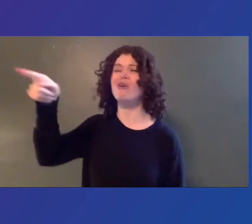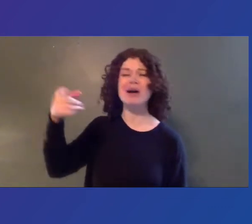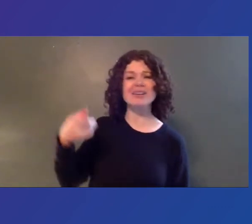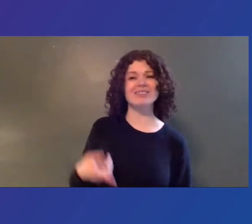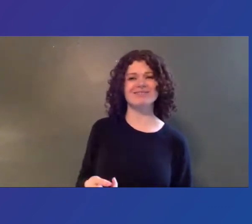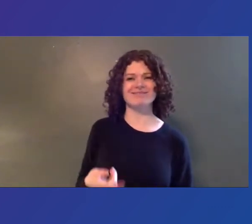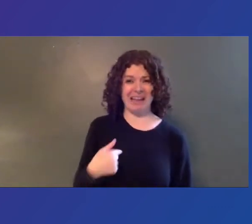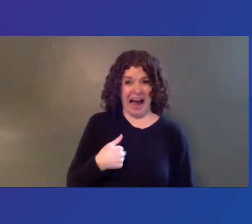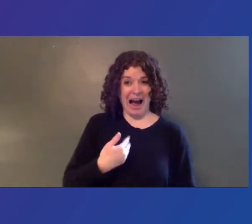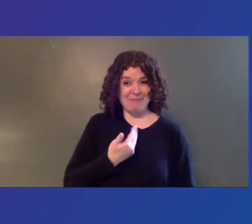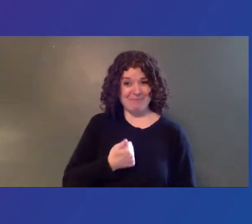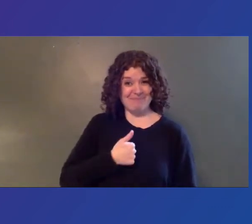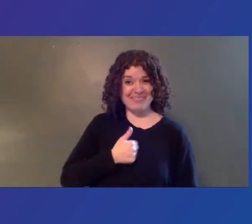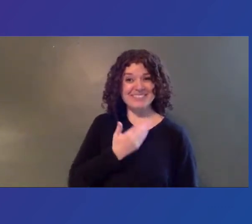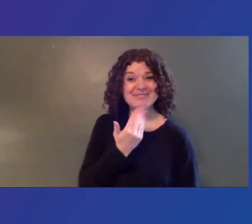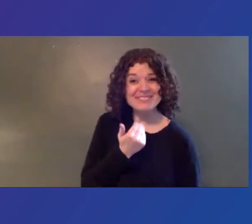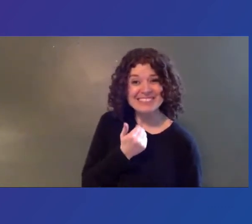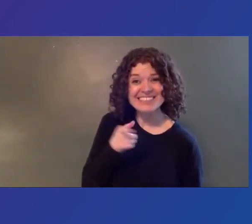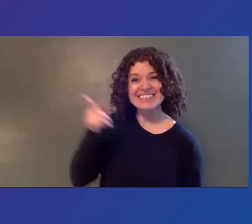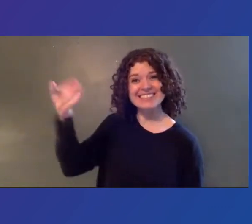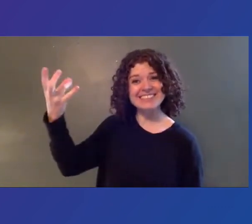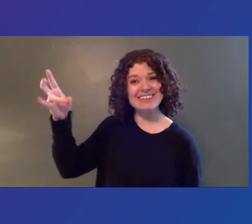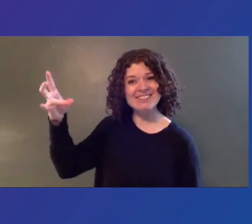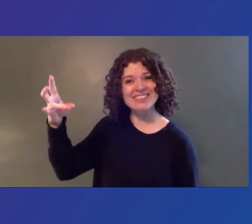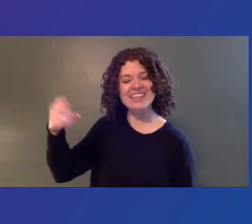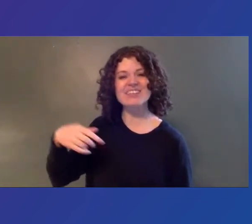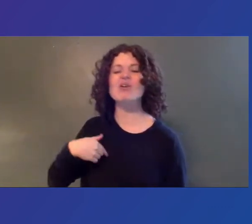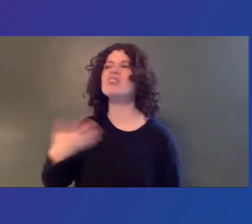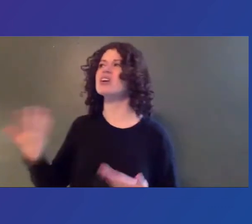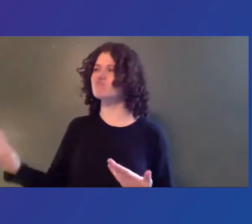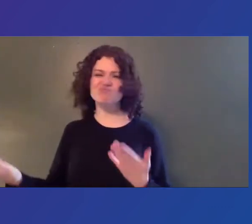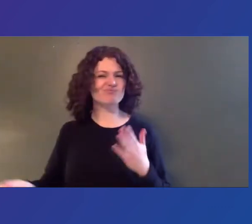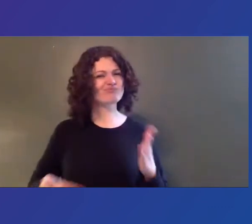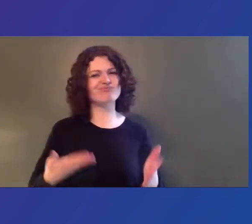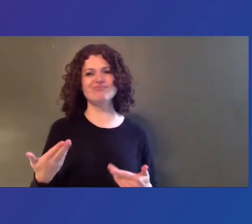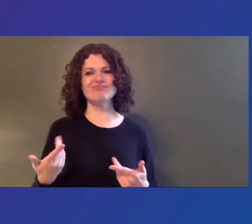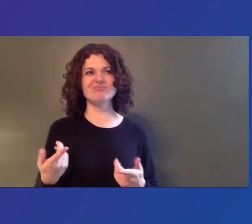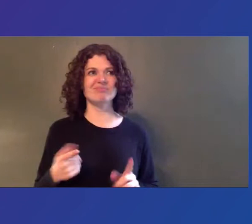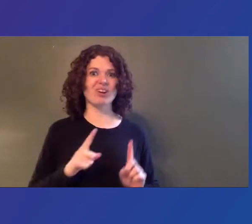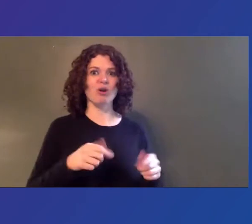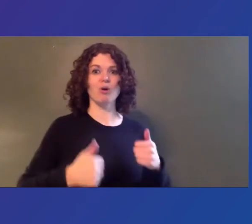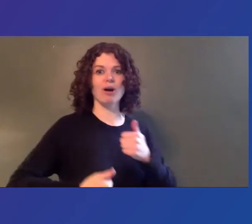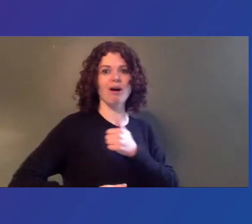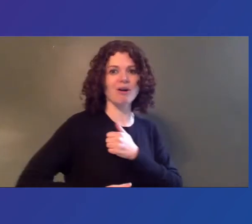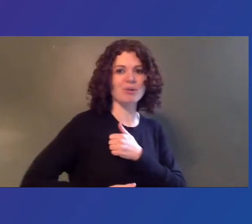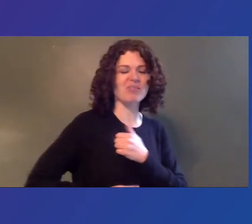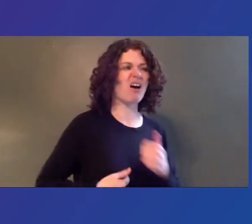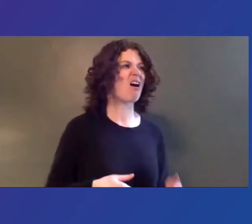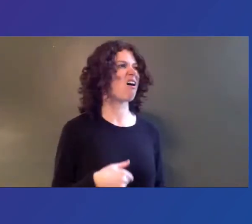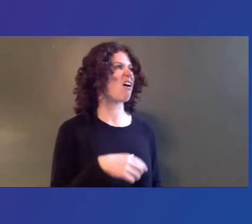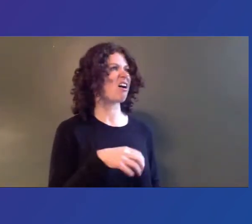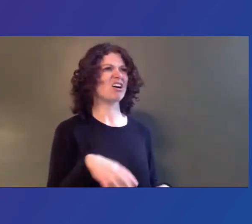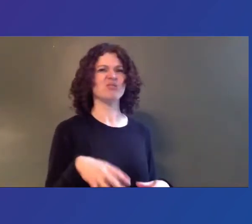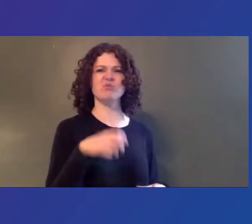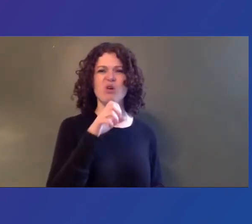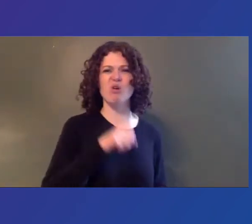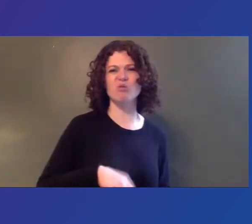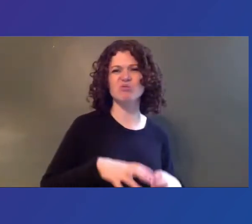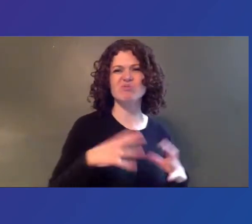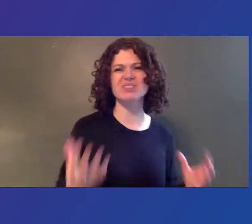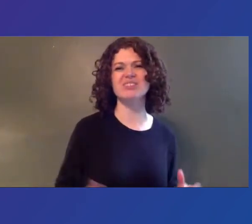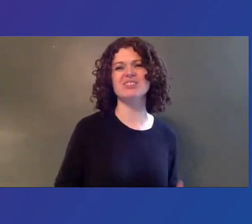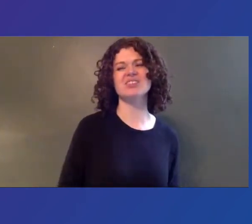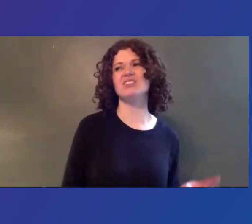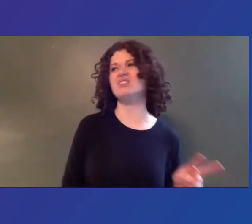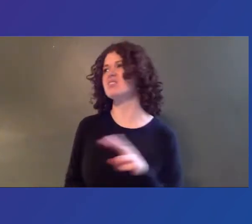led me to leave and go to, you know, and do military. Then after that, I was like, oh, I'm too old. Then that led me to corporate world. And I was like, I'm too old. Until the point I was like, either Tim,